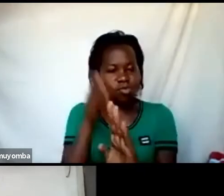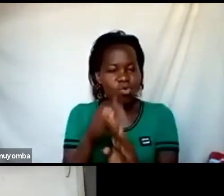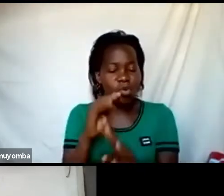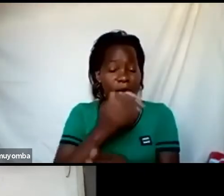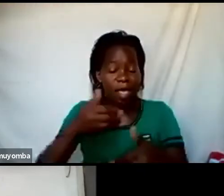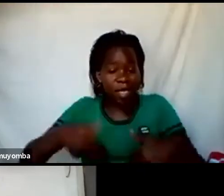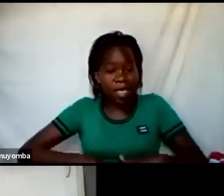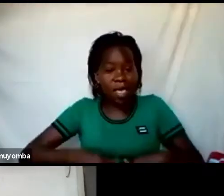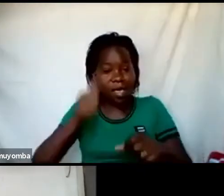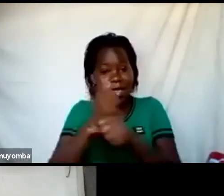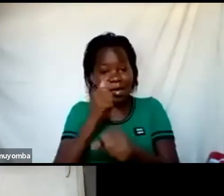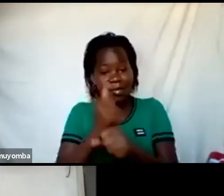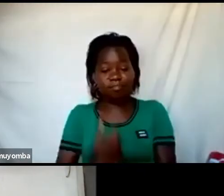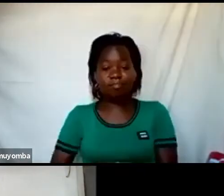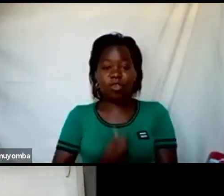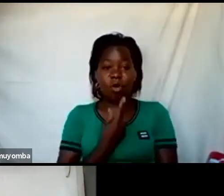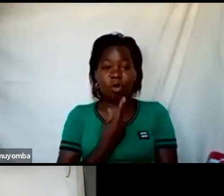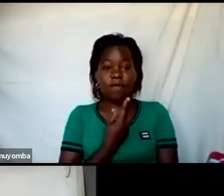confidence.